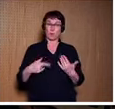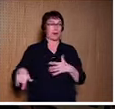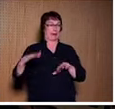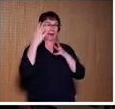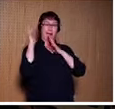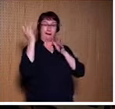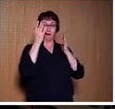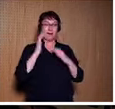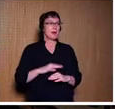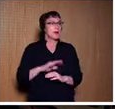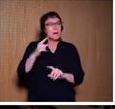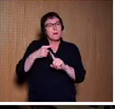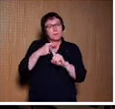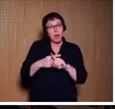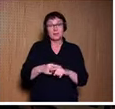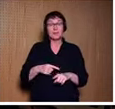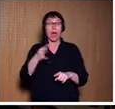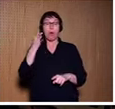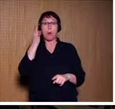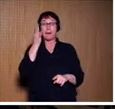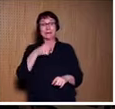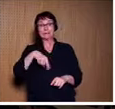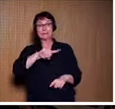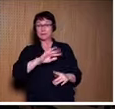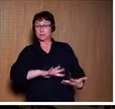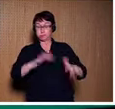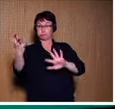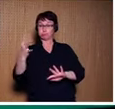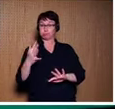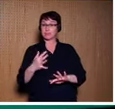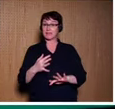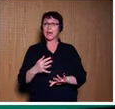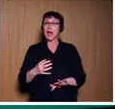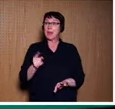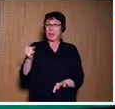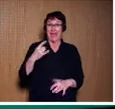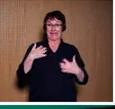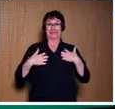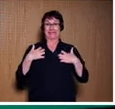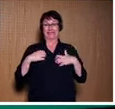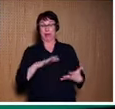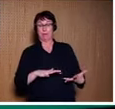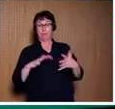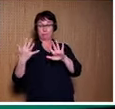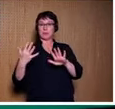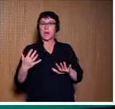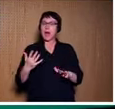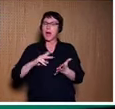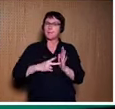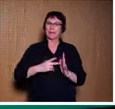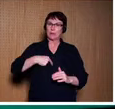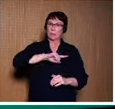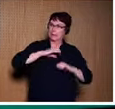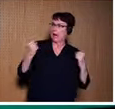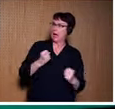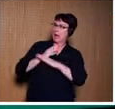And of course, the benefit of destabilizing the women's movement, i.e. us here in this room, is to keep us busy with fending off attacks and take our